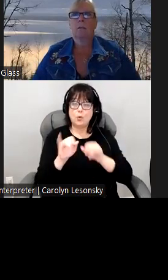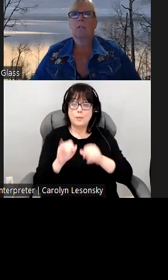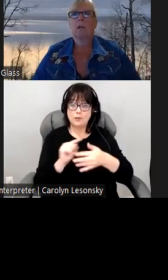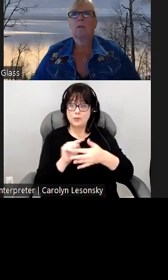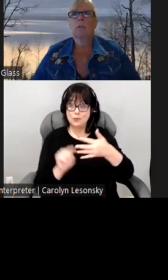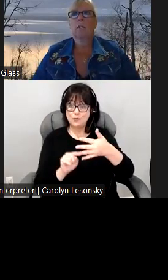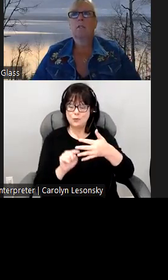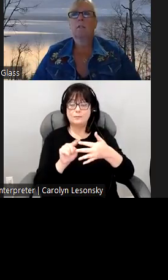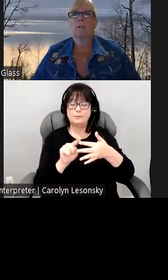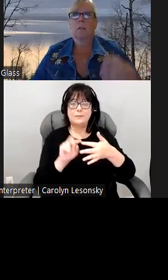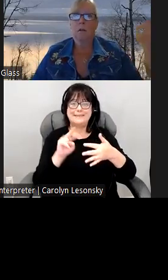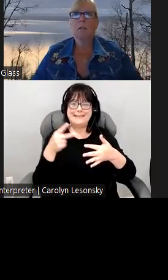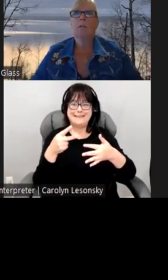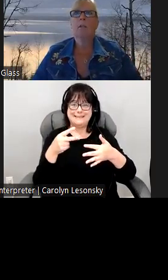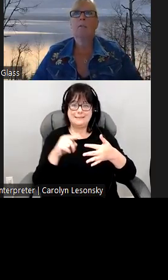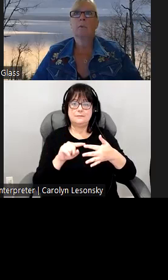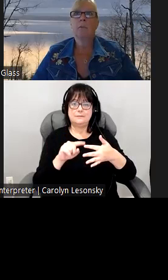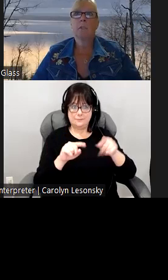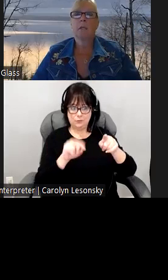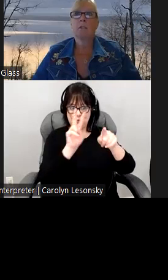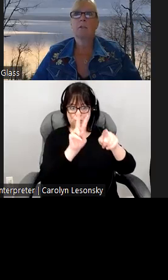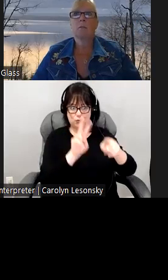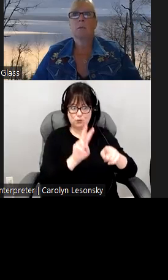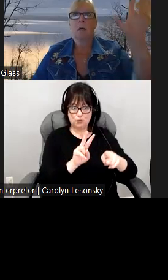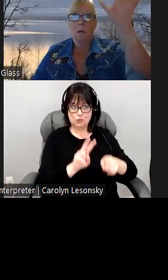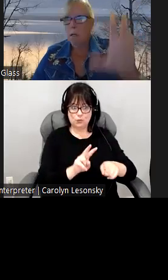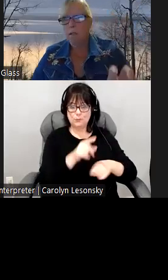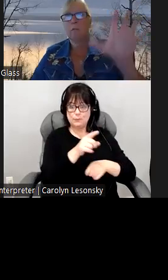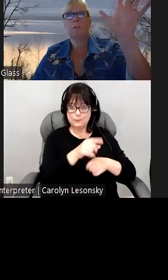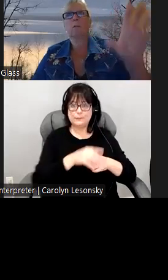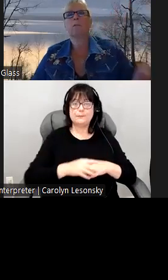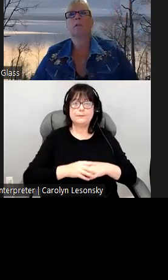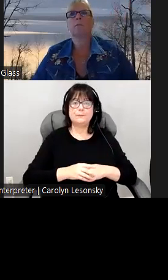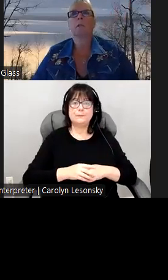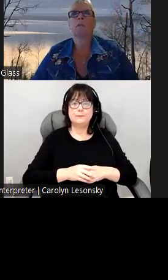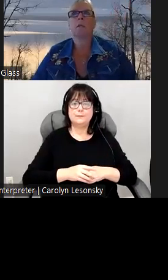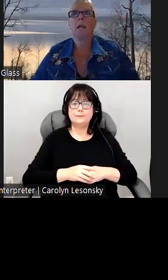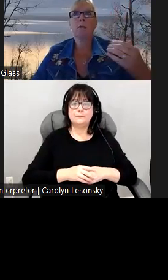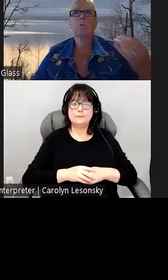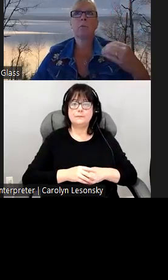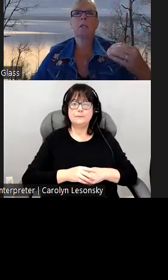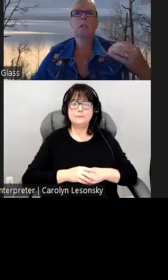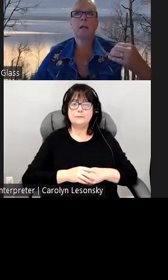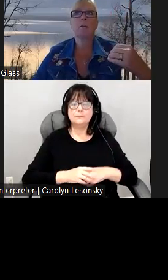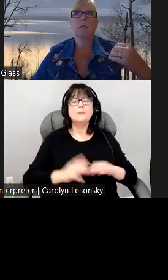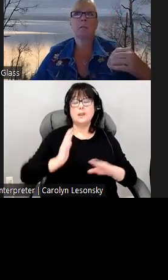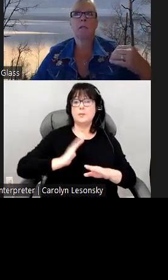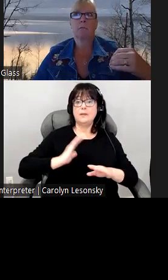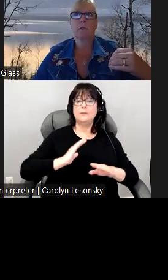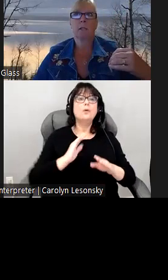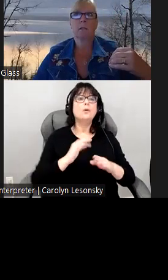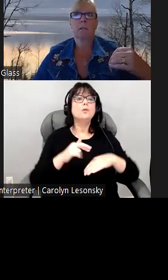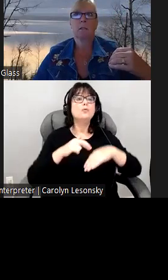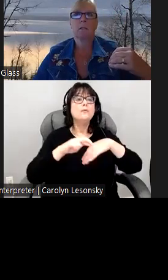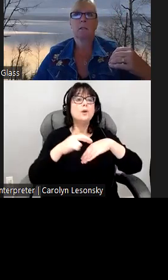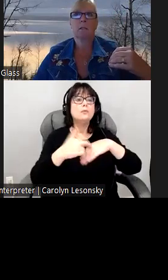So these categories are included in the previous section where all the individual referrals were listed, but now they're grouped together a little bit